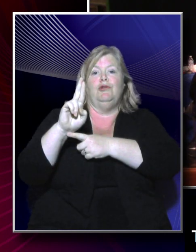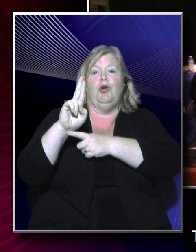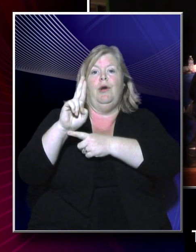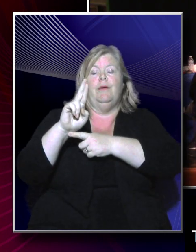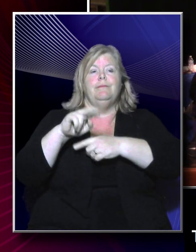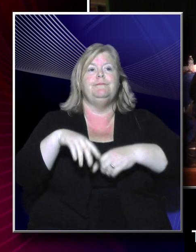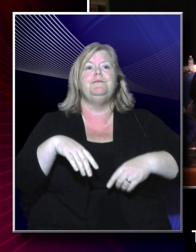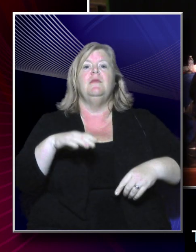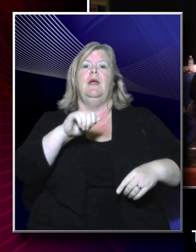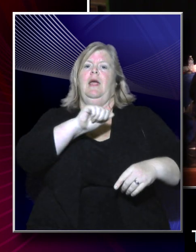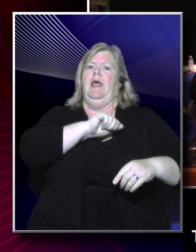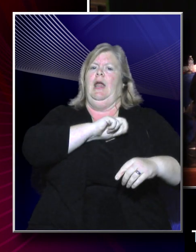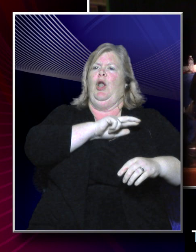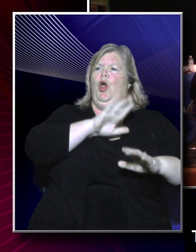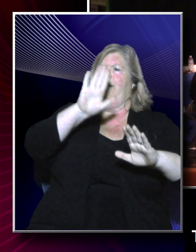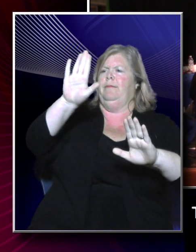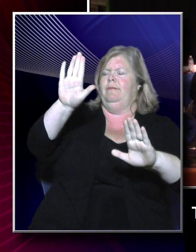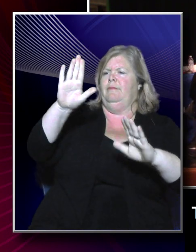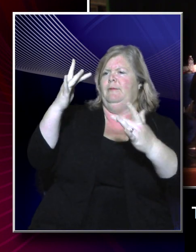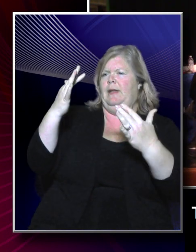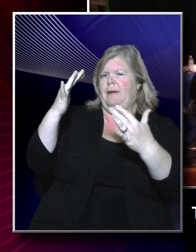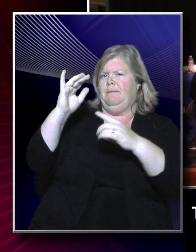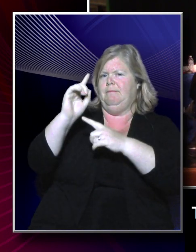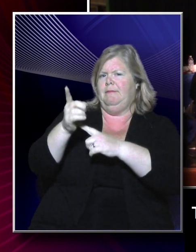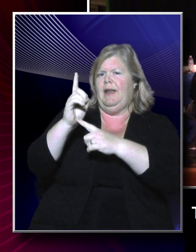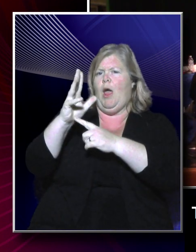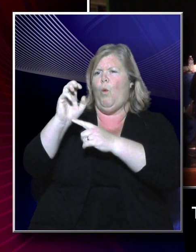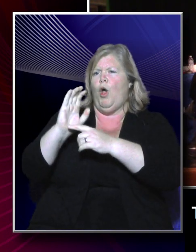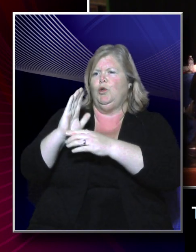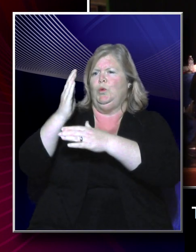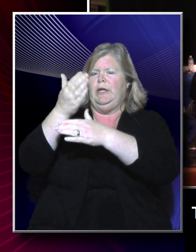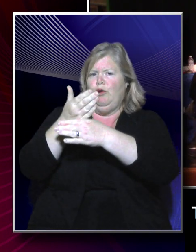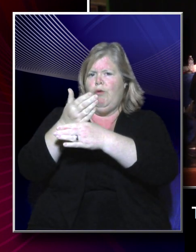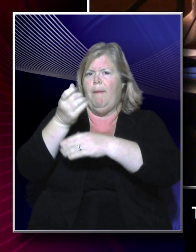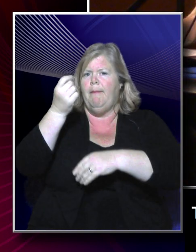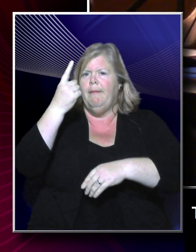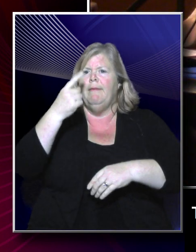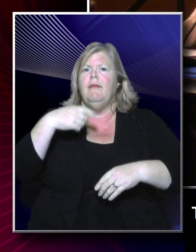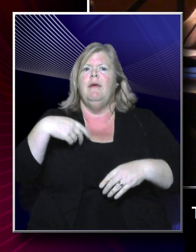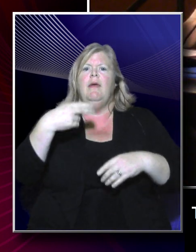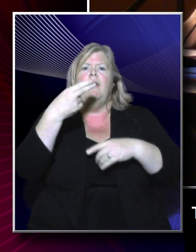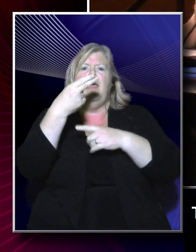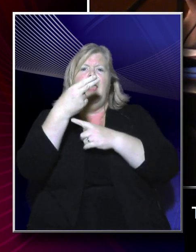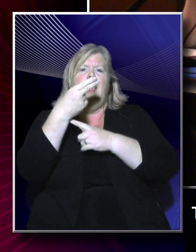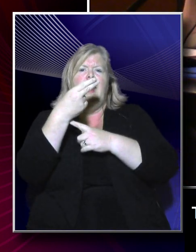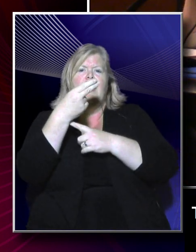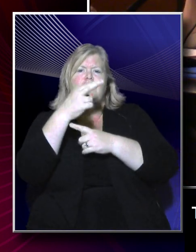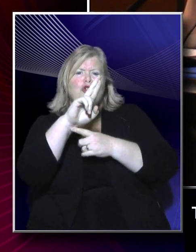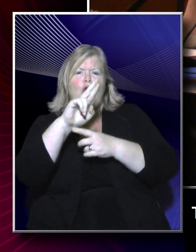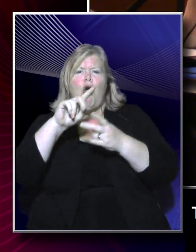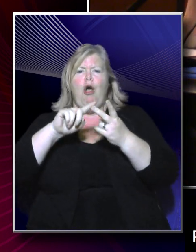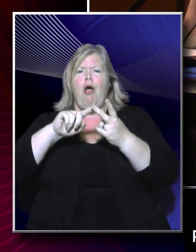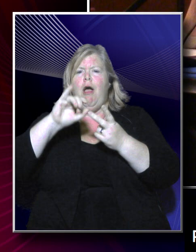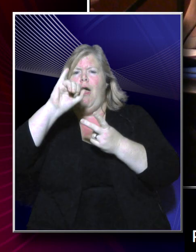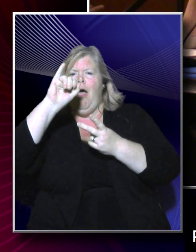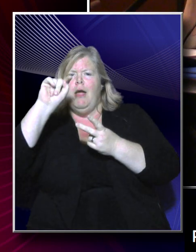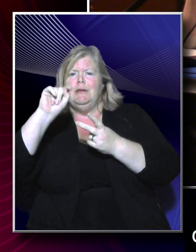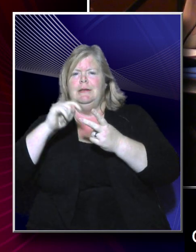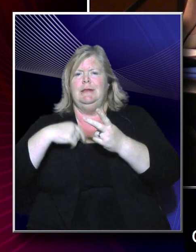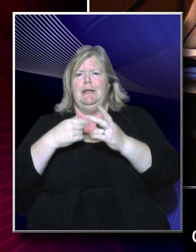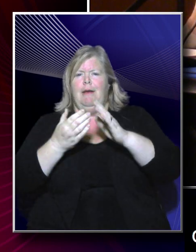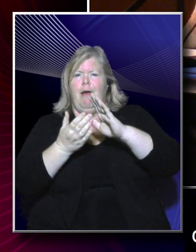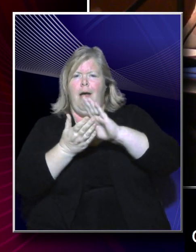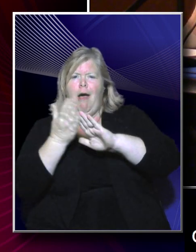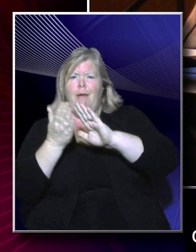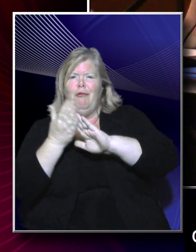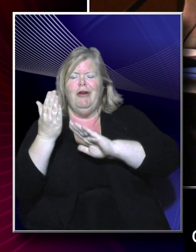Sorry, let me interrupt. The HR, IT, operations, and